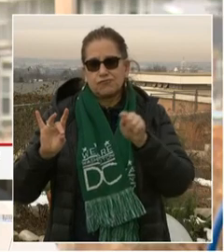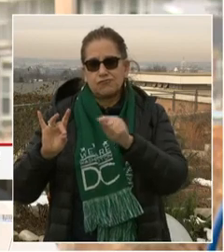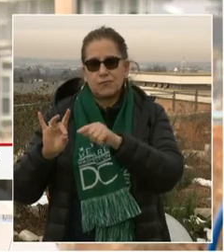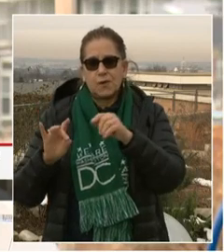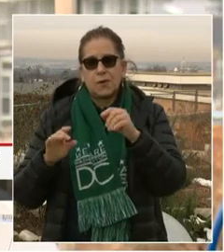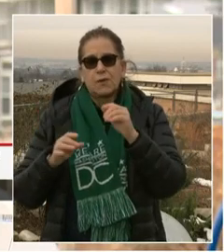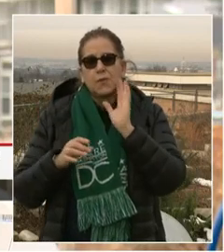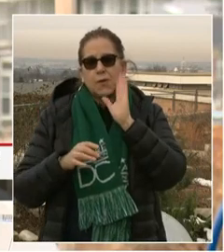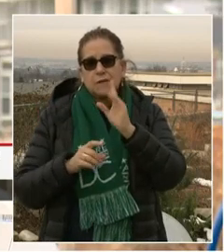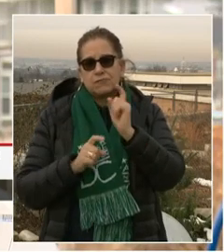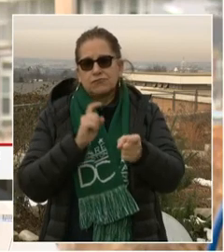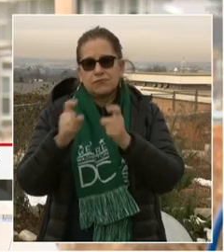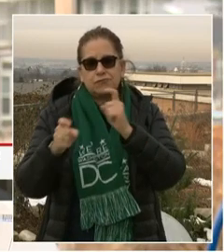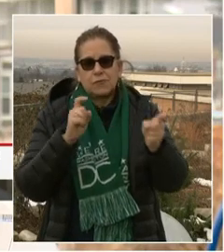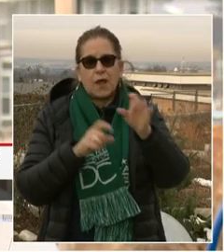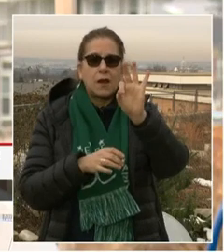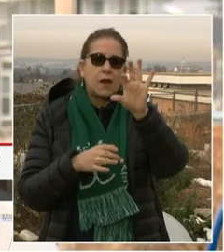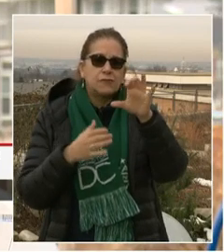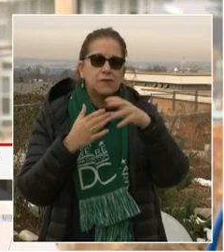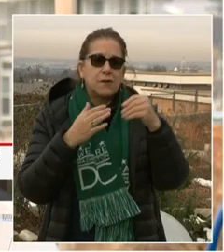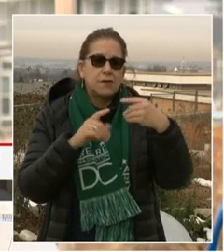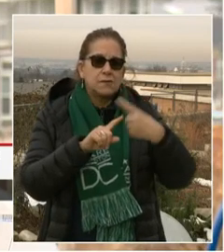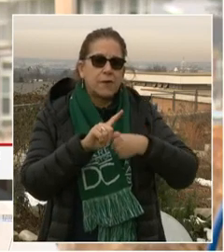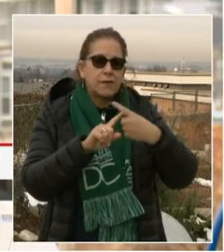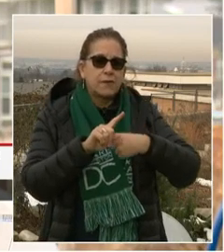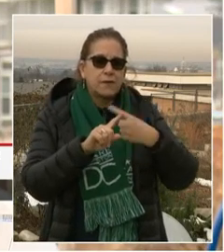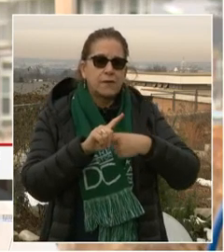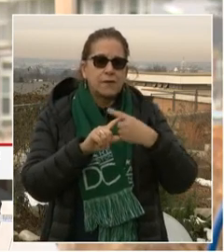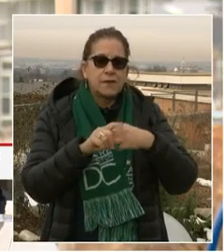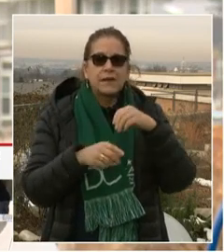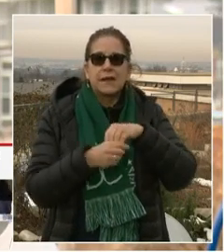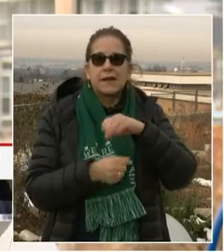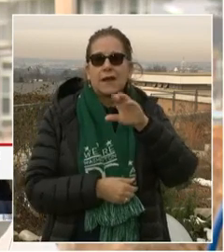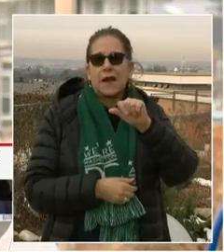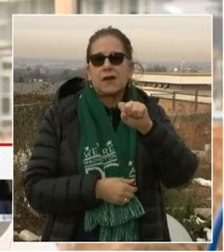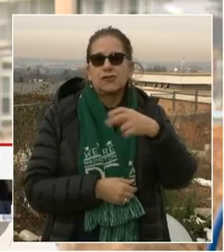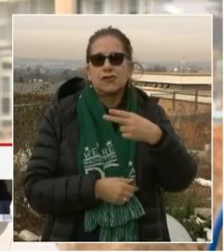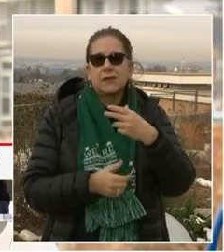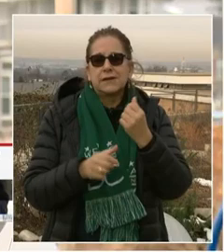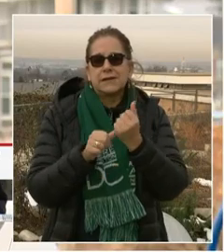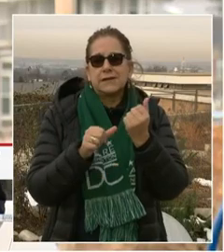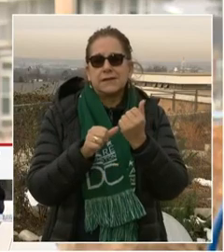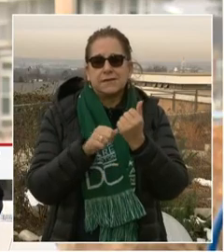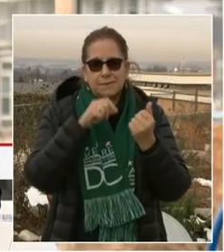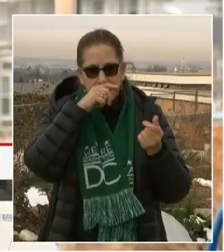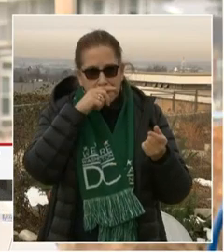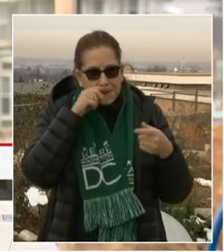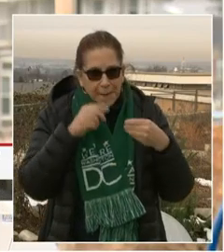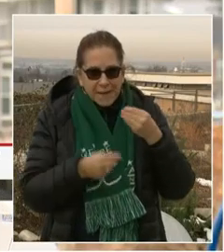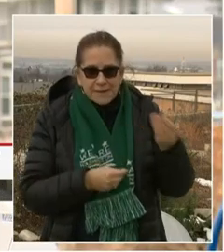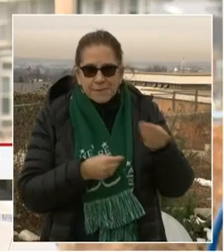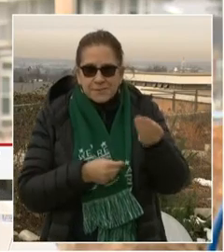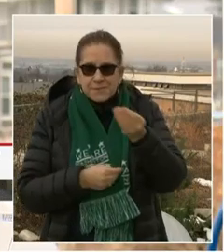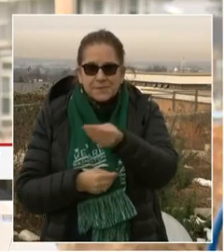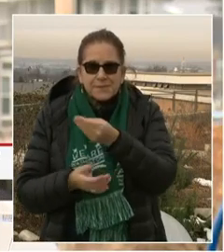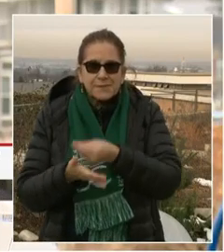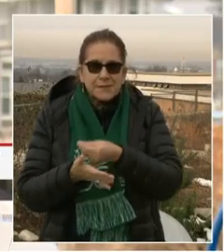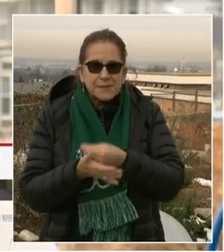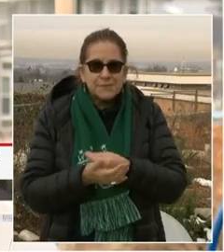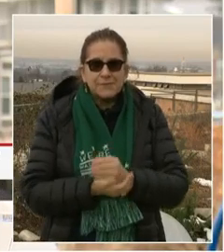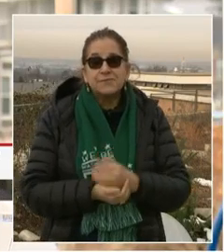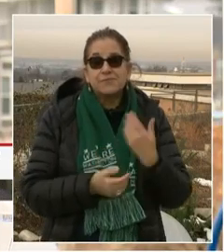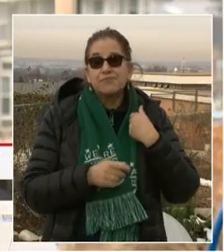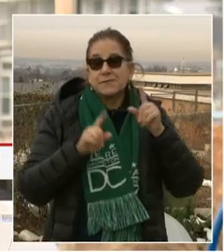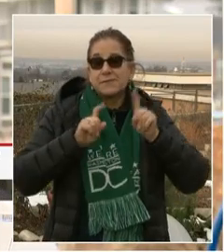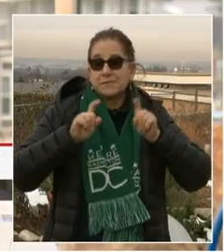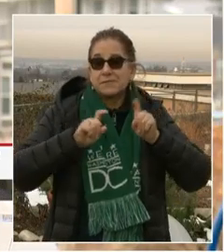years ago, we piloted a successful cash assistance program to help families pay